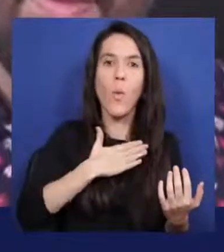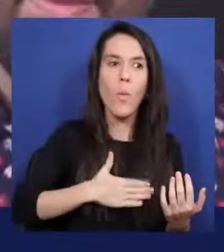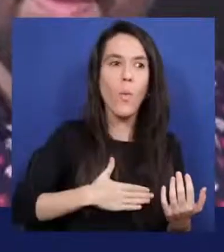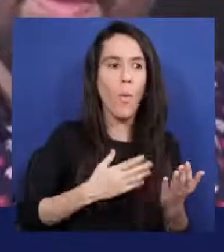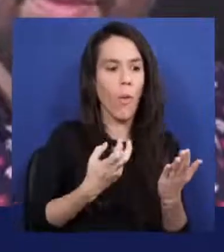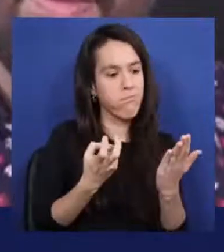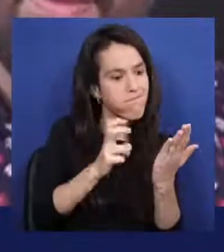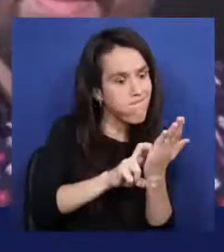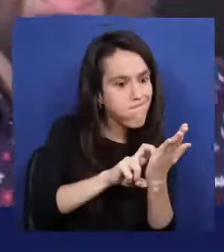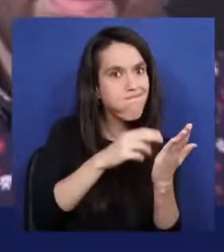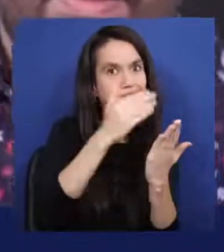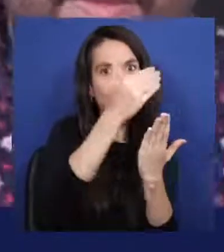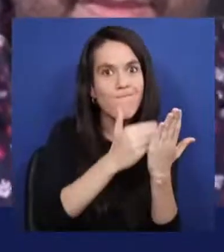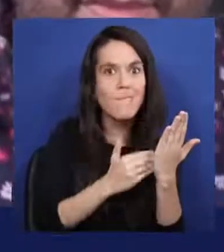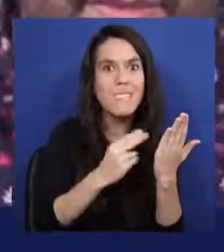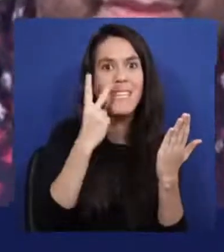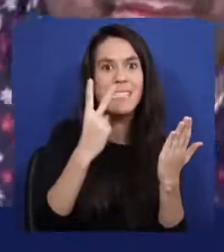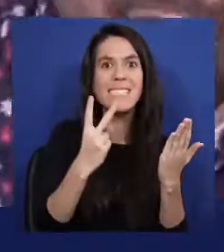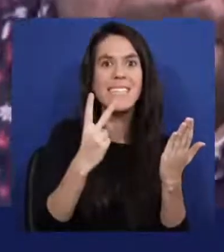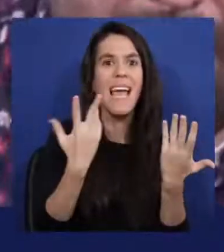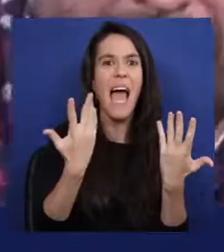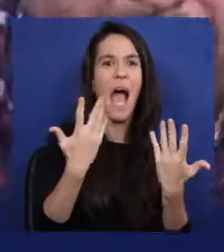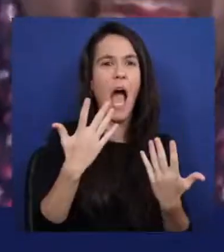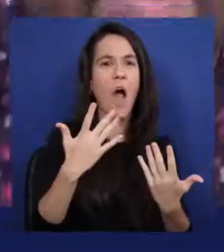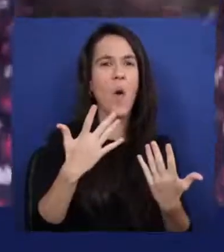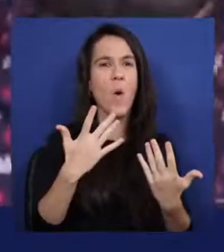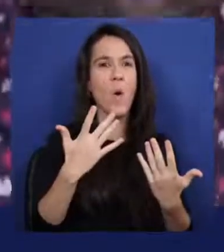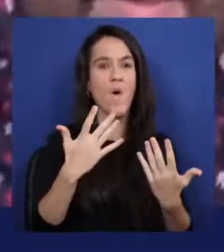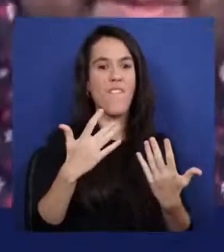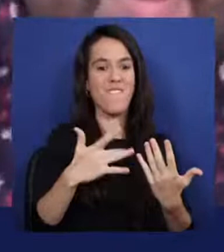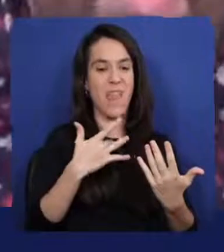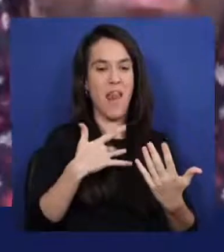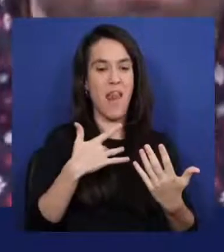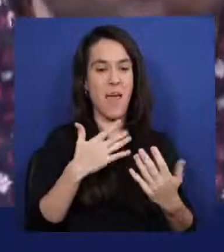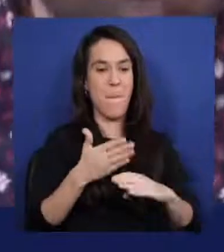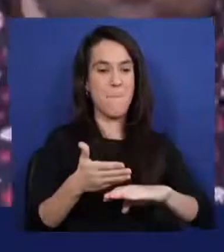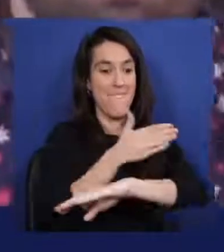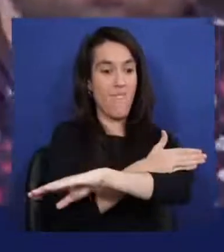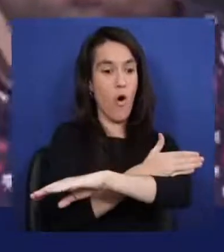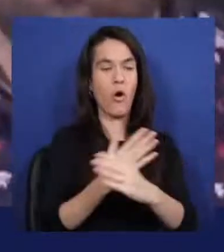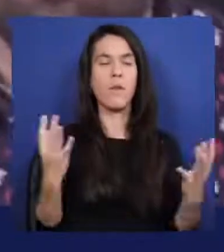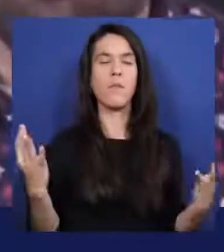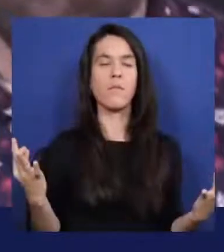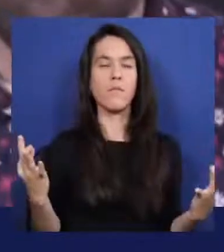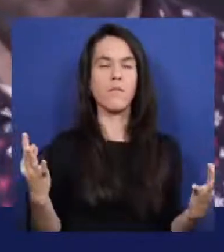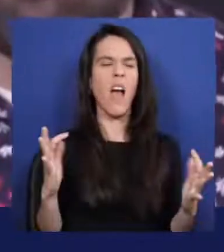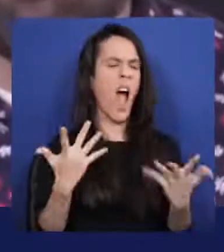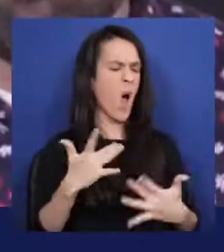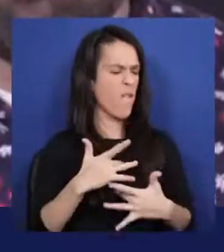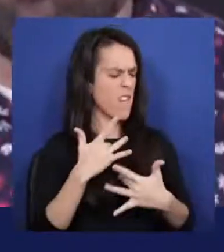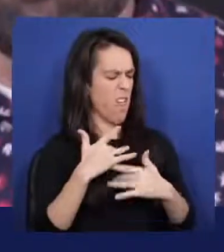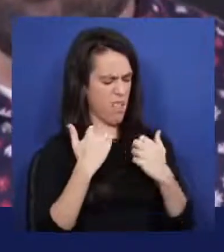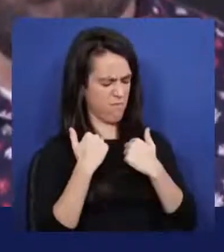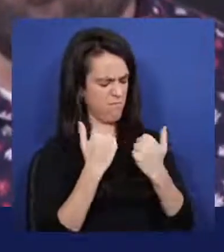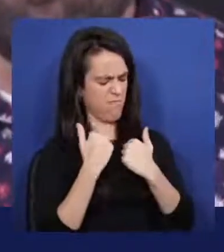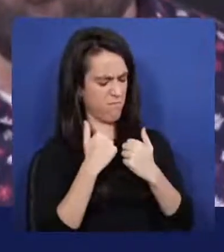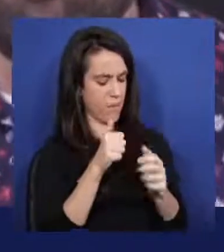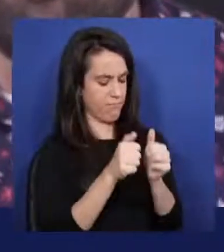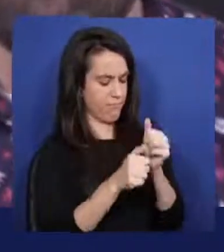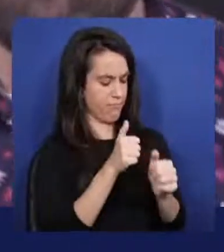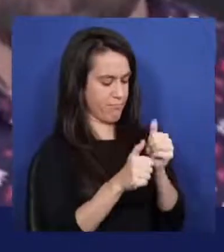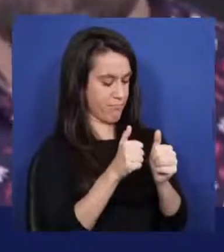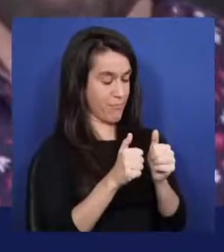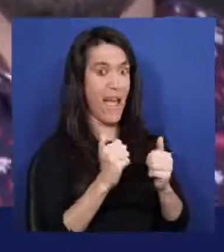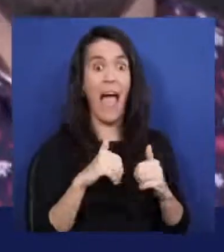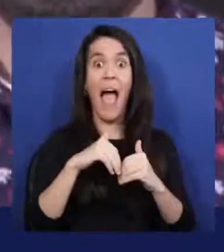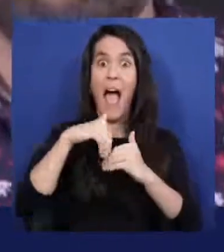submit their mood before meditation, and then after meditation, and it was just horrible